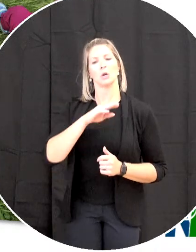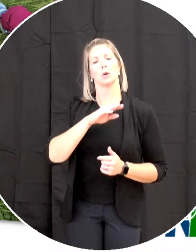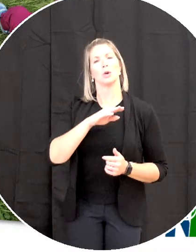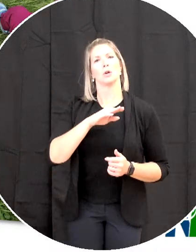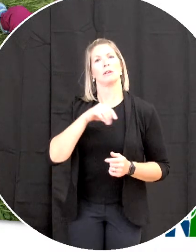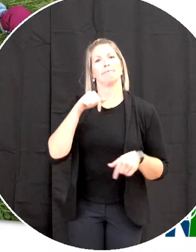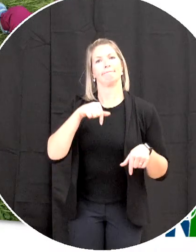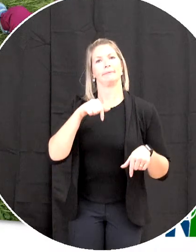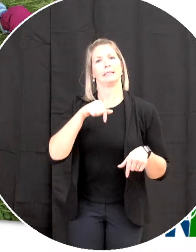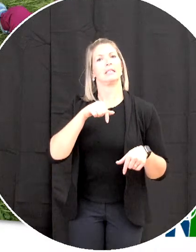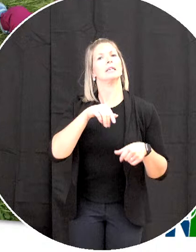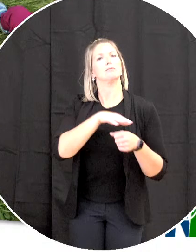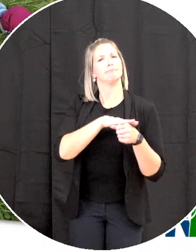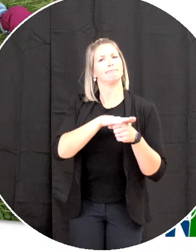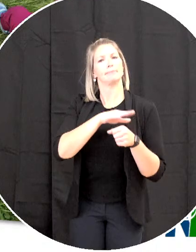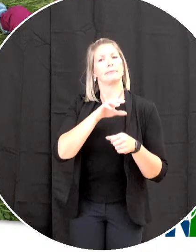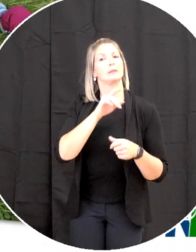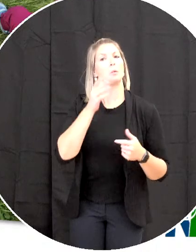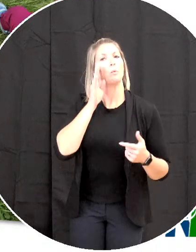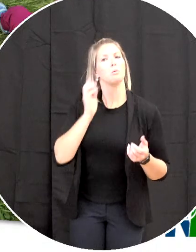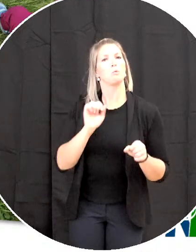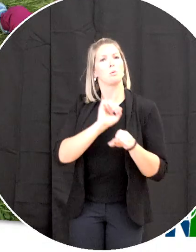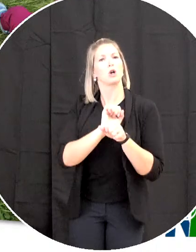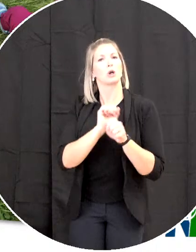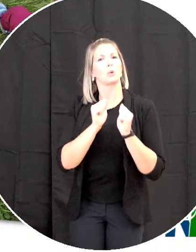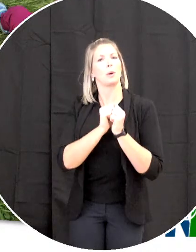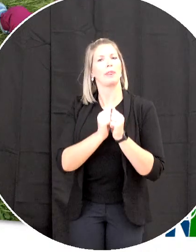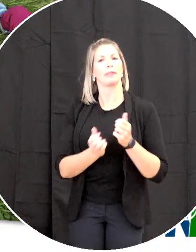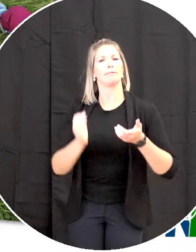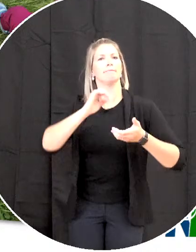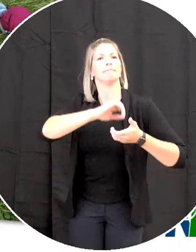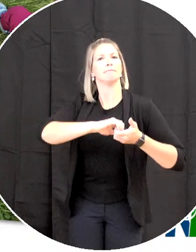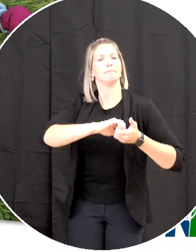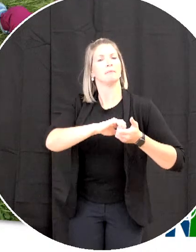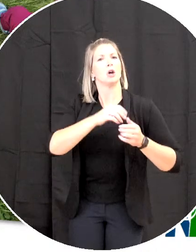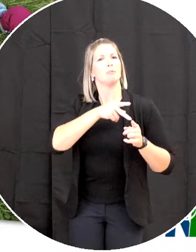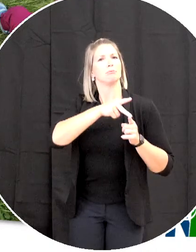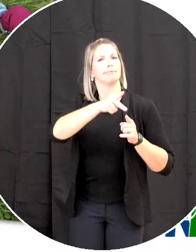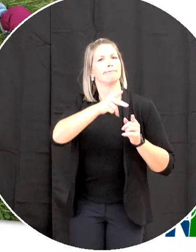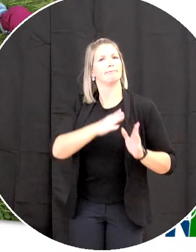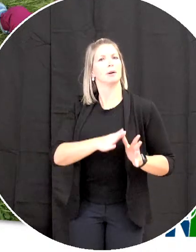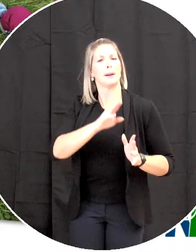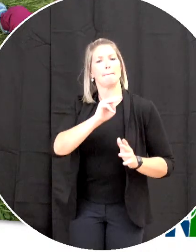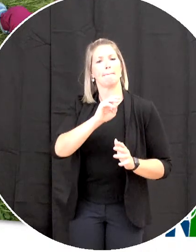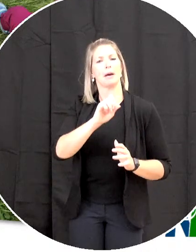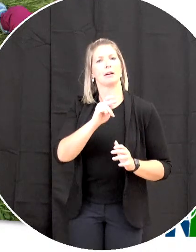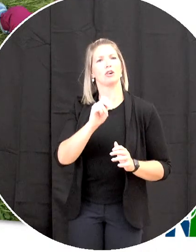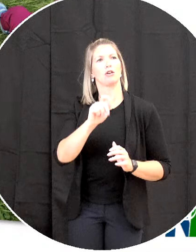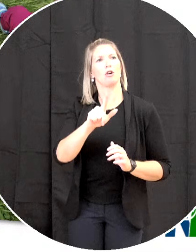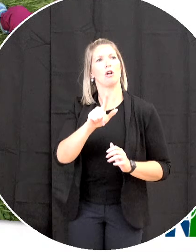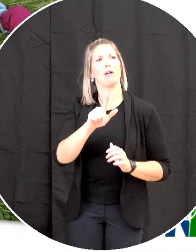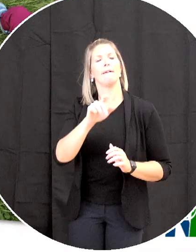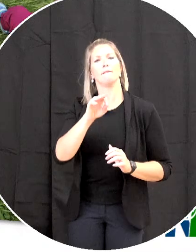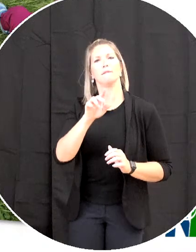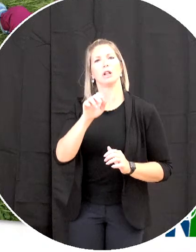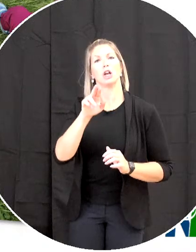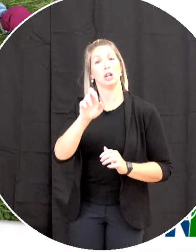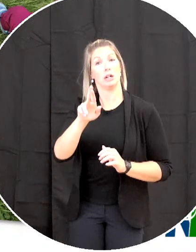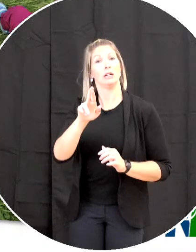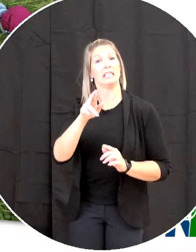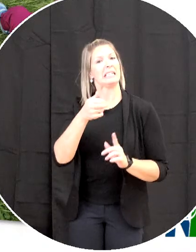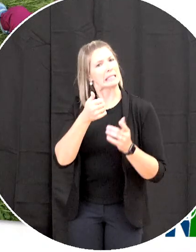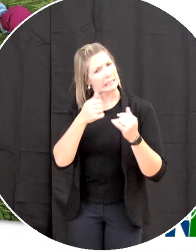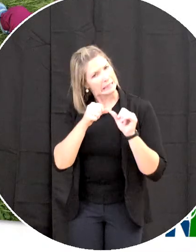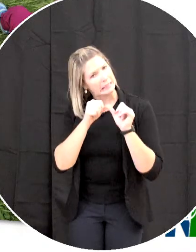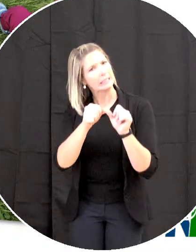expert in learning, Dr. Michael Fullen, and the purpose of the initiative is to improve learning and well-being of all students and